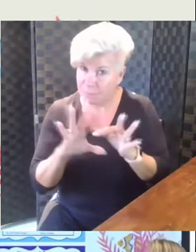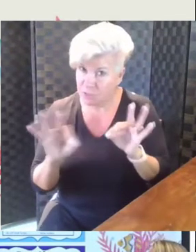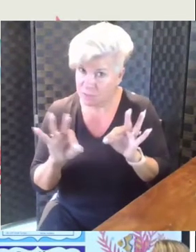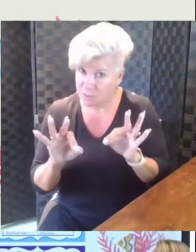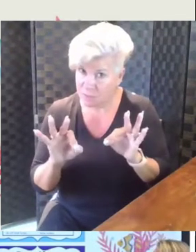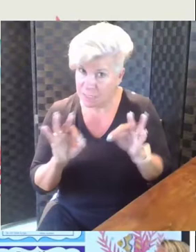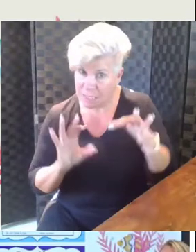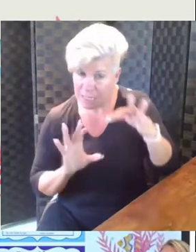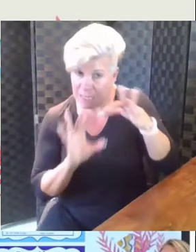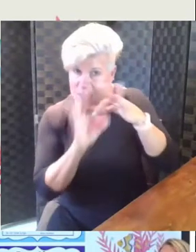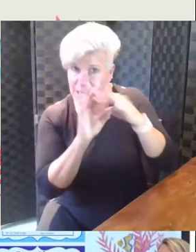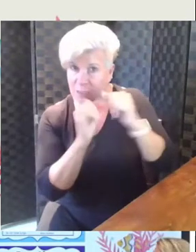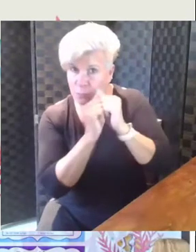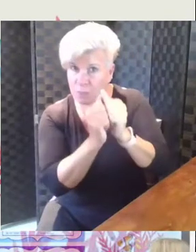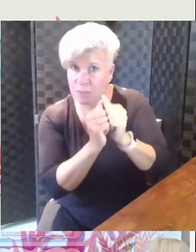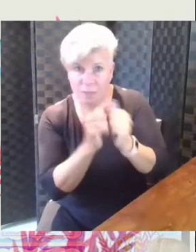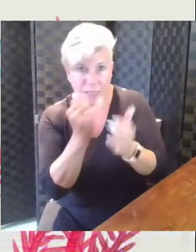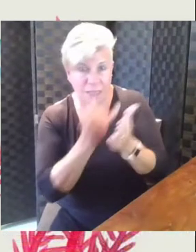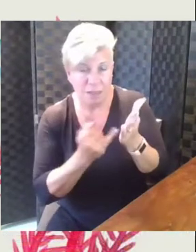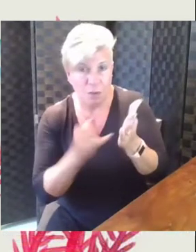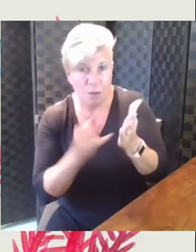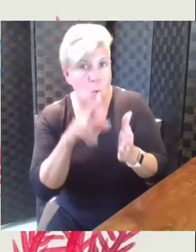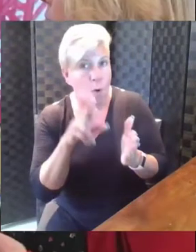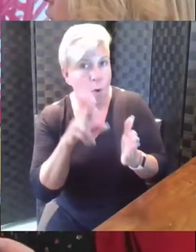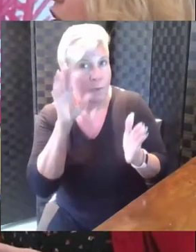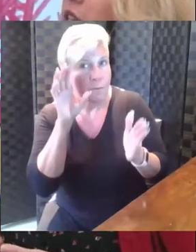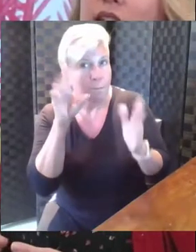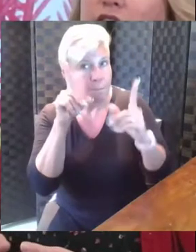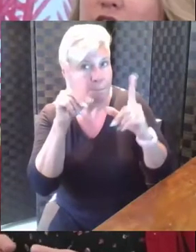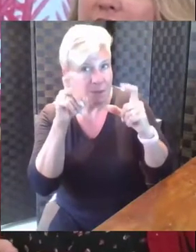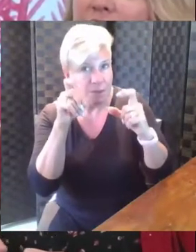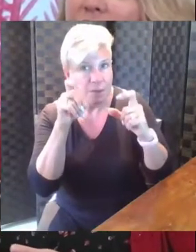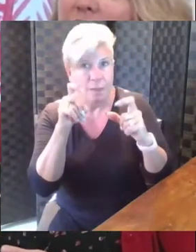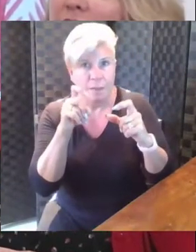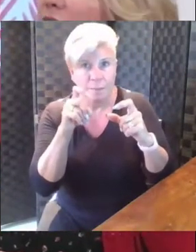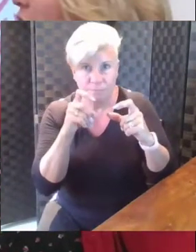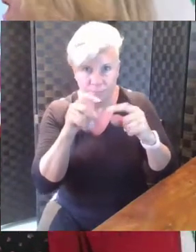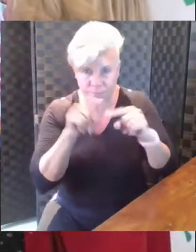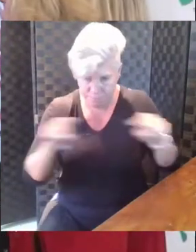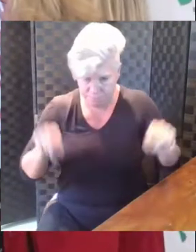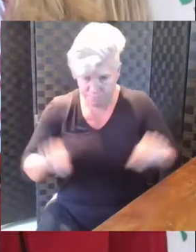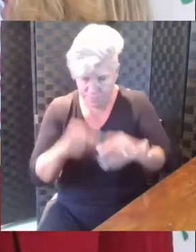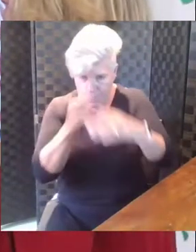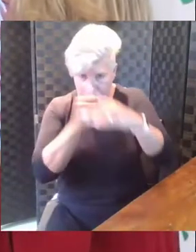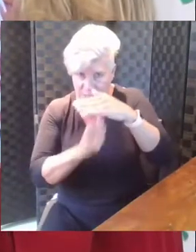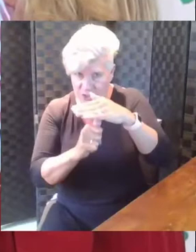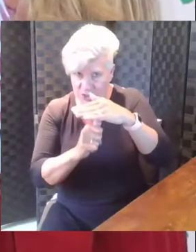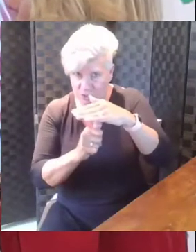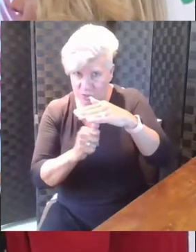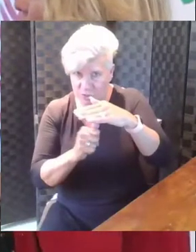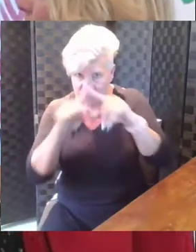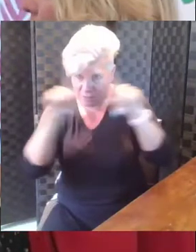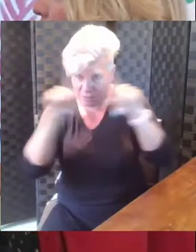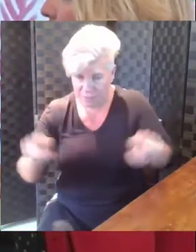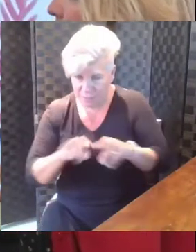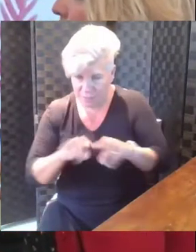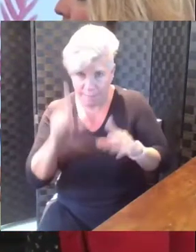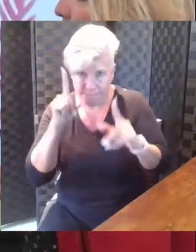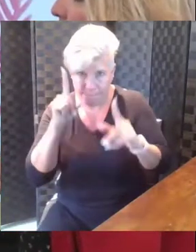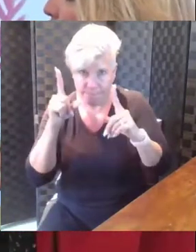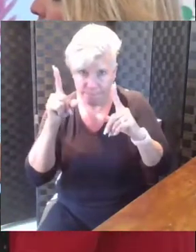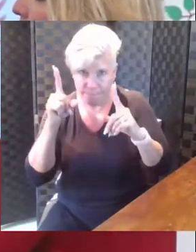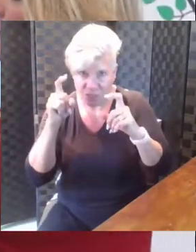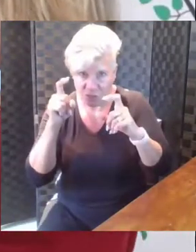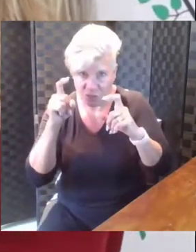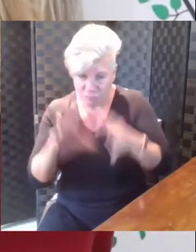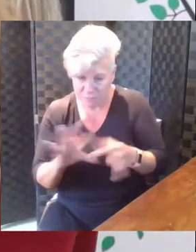goes along with a photograph or illustration. And it's information that's underneath of it that gives us more information about the picture.